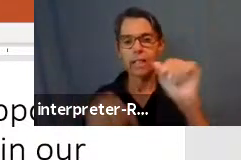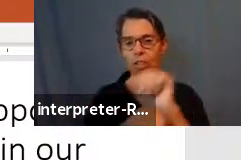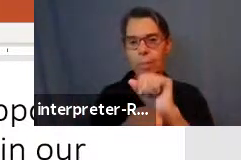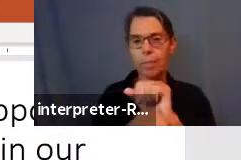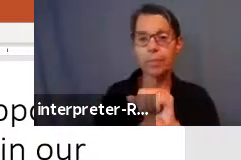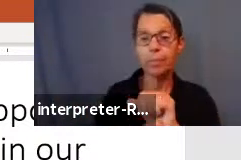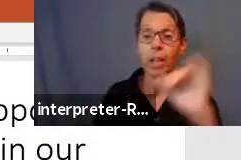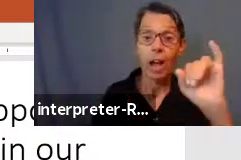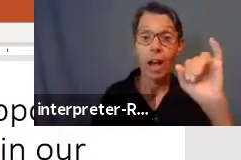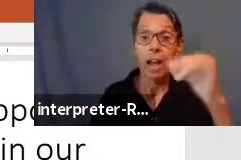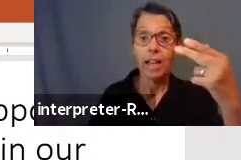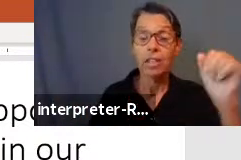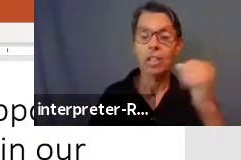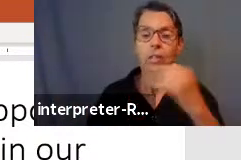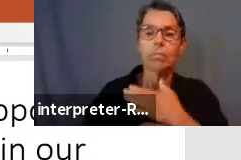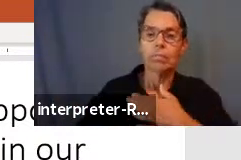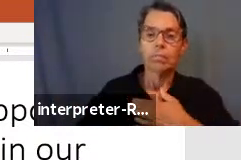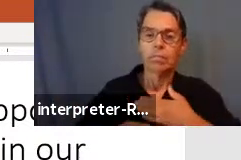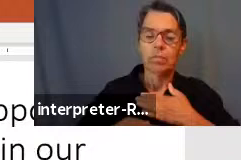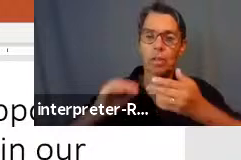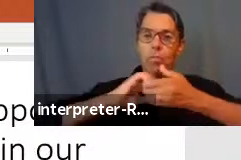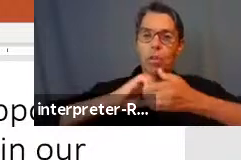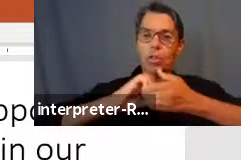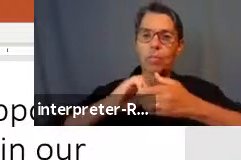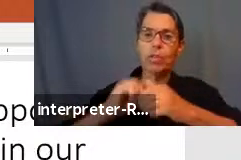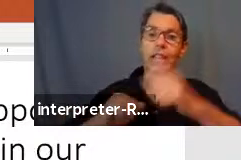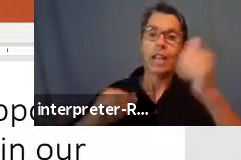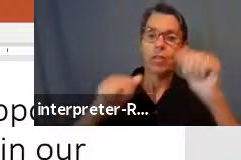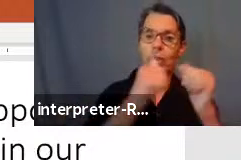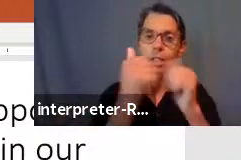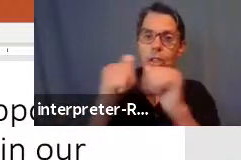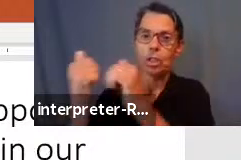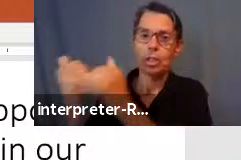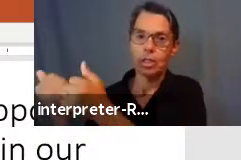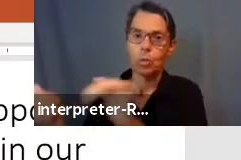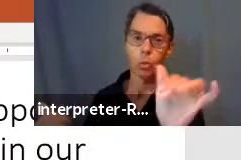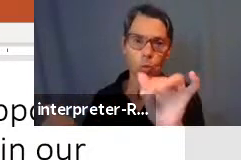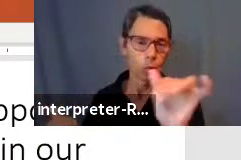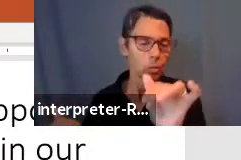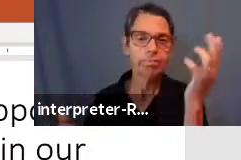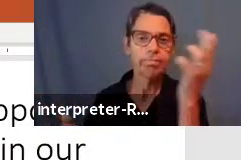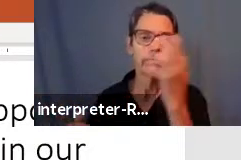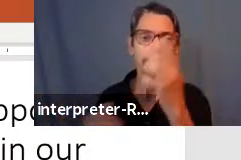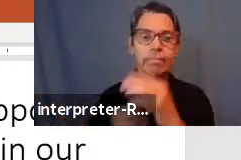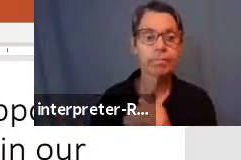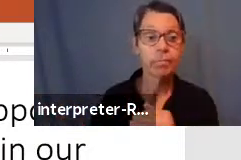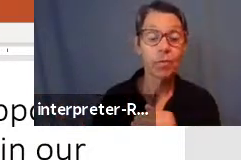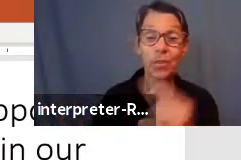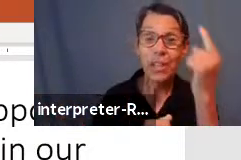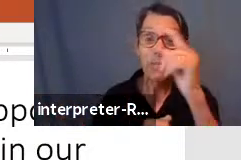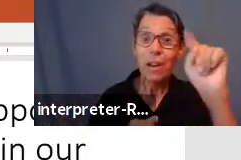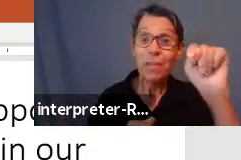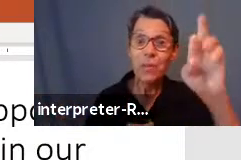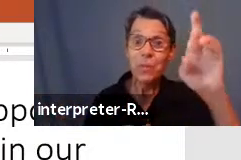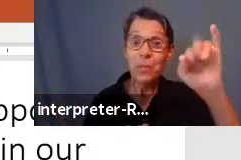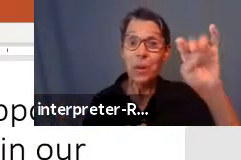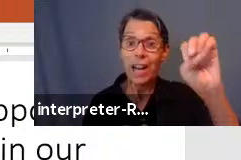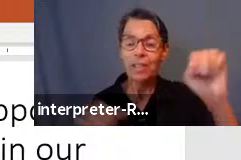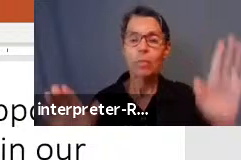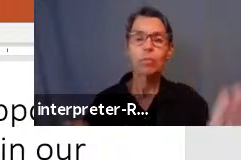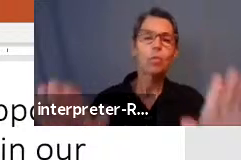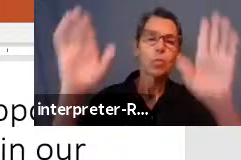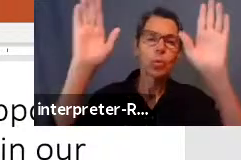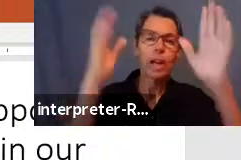IHS appreciates those partnerships as we've moved on. And when you look at the tribes, they have done an incredible job with community